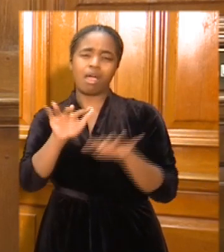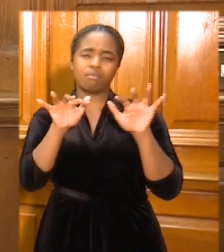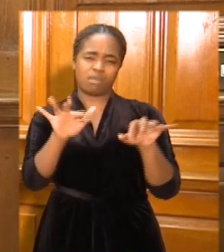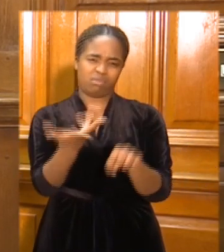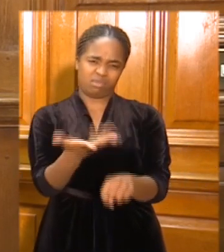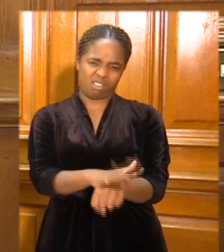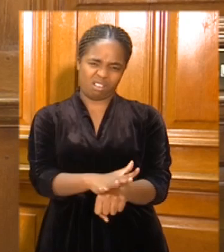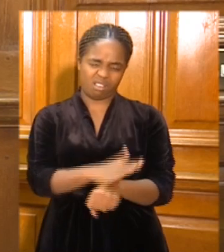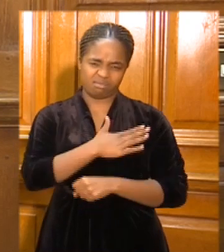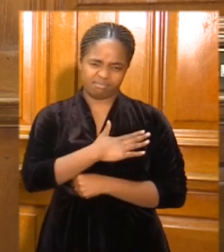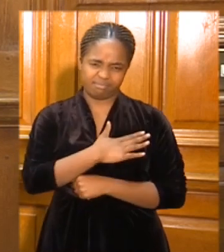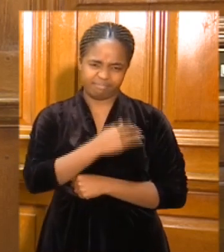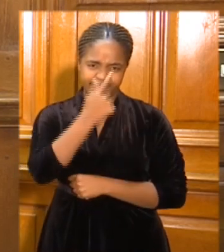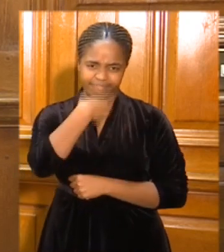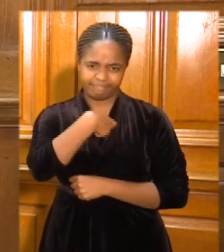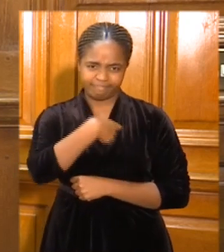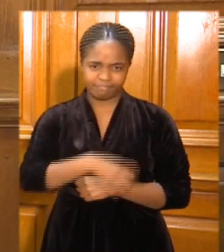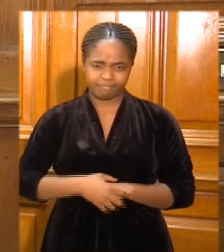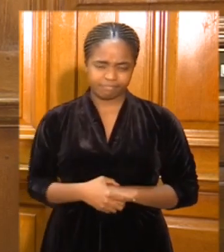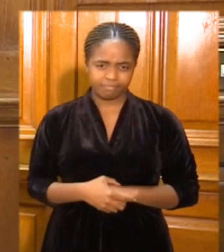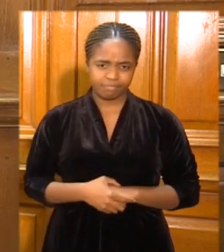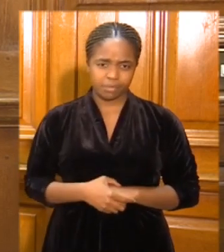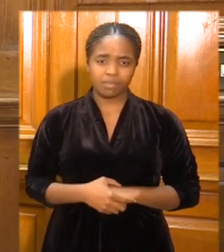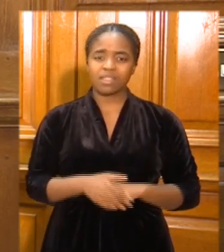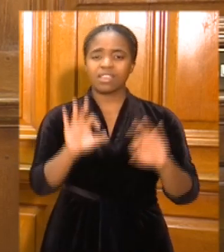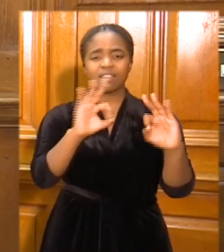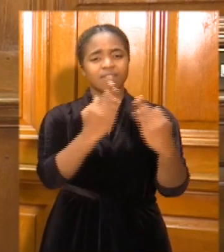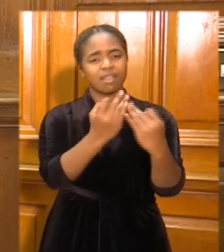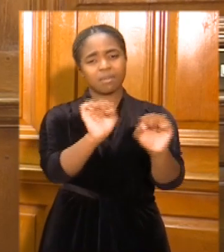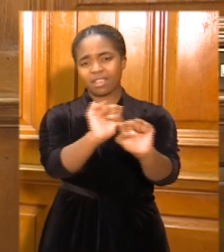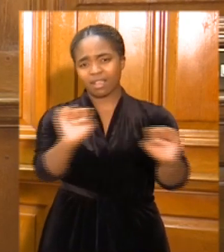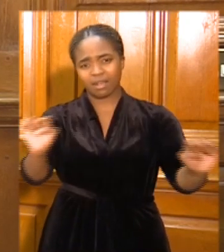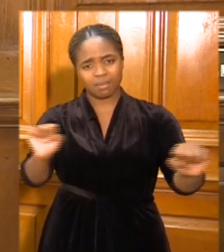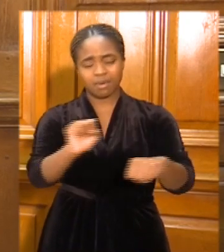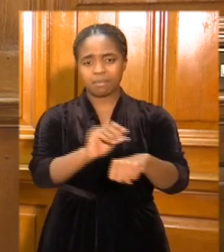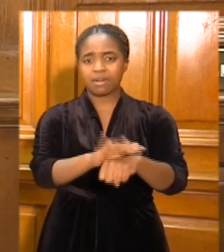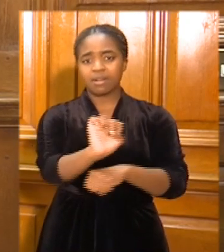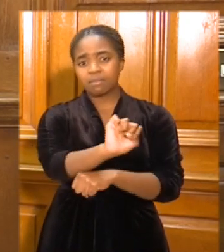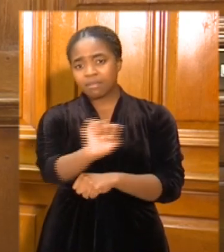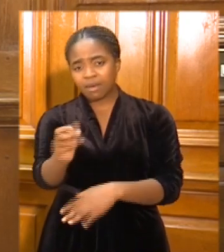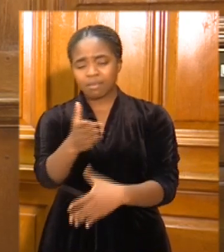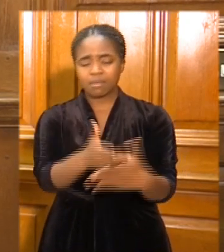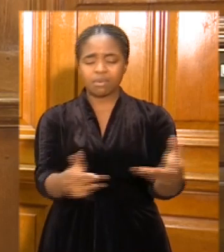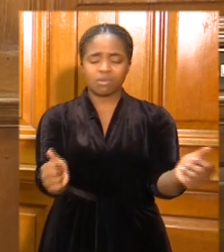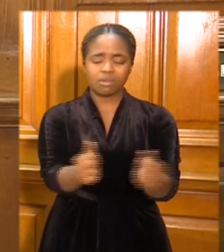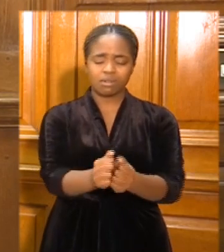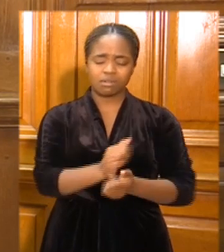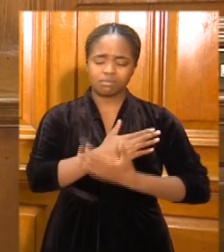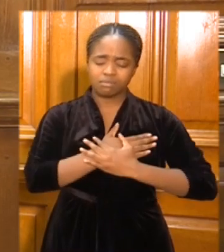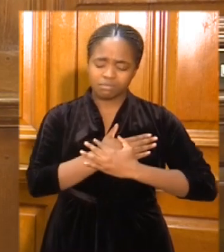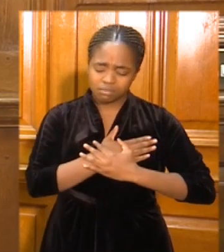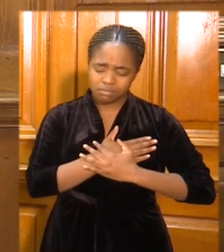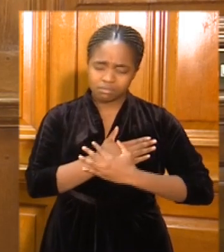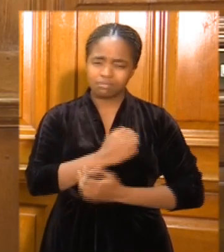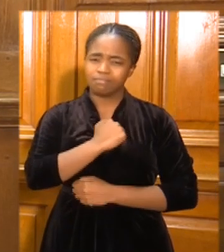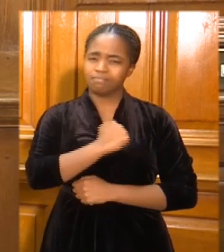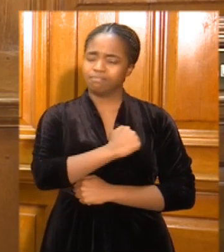lost their lives. To their families, friends, and colleagues, we offer our